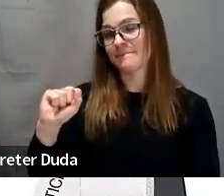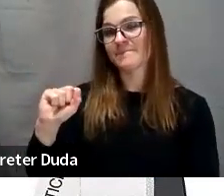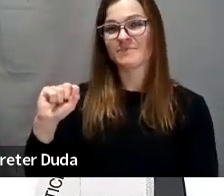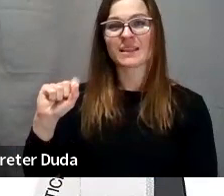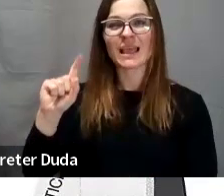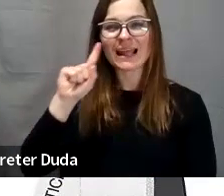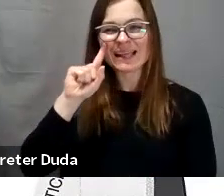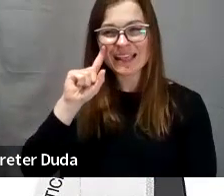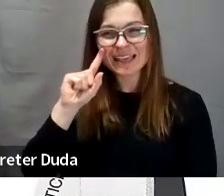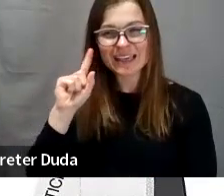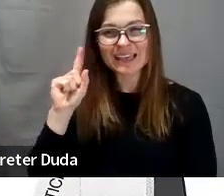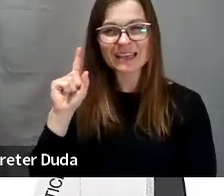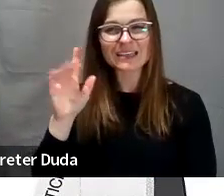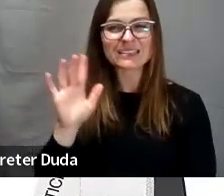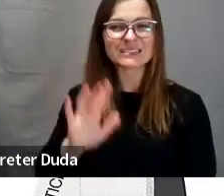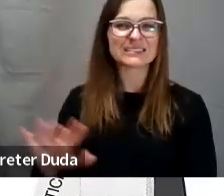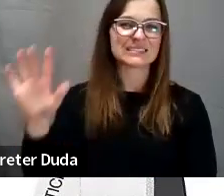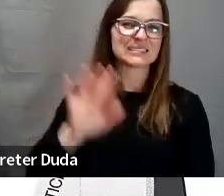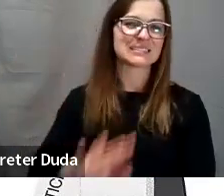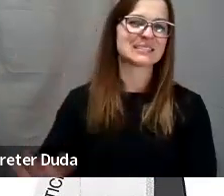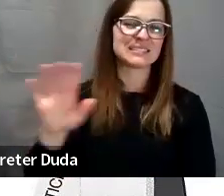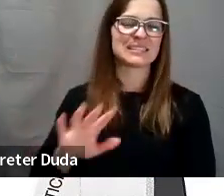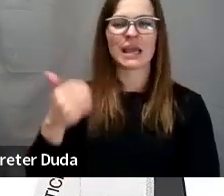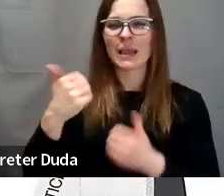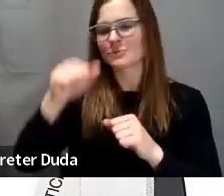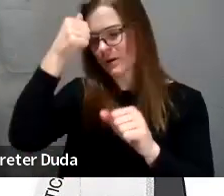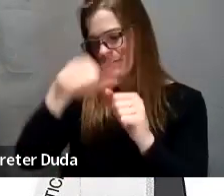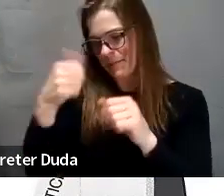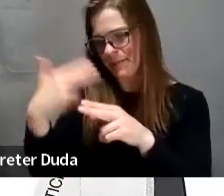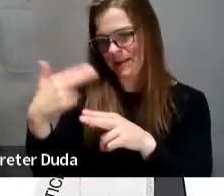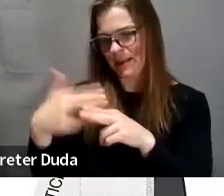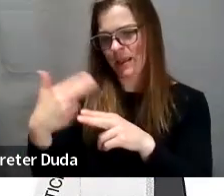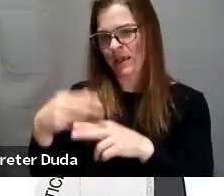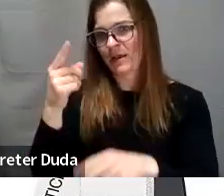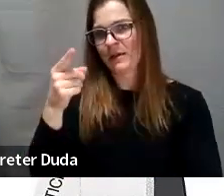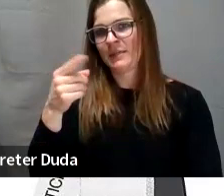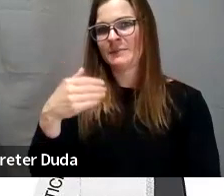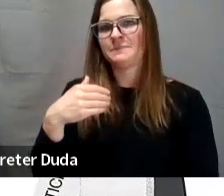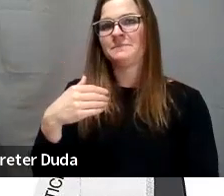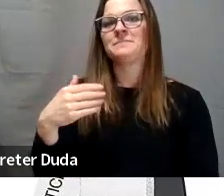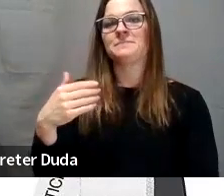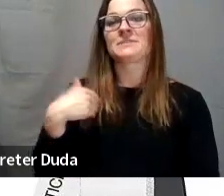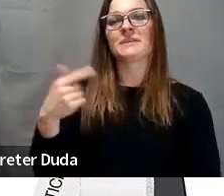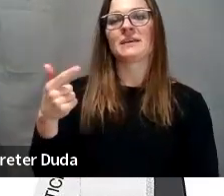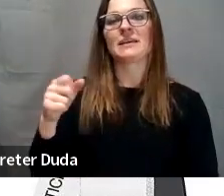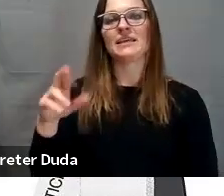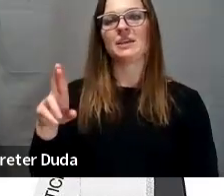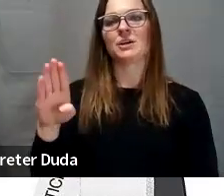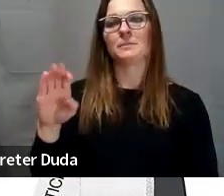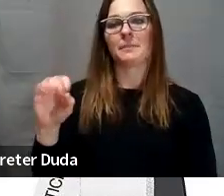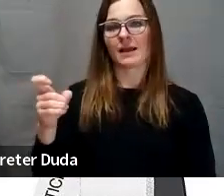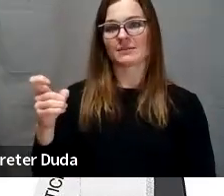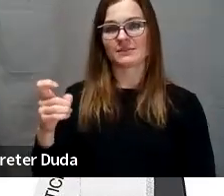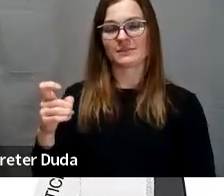believe it's, I'm trying to remember the name of it, but it has a gearbox, I guess, in it. That just